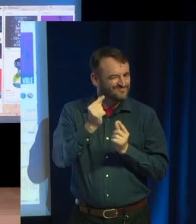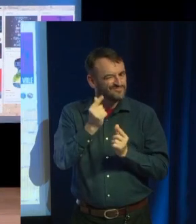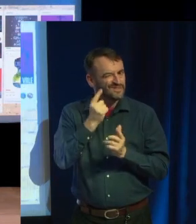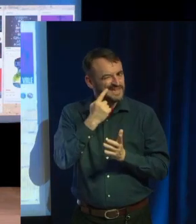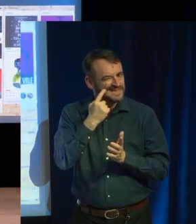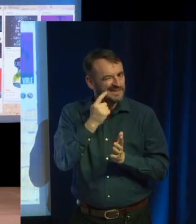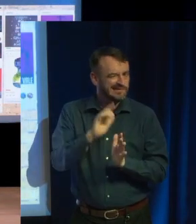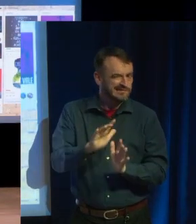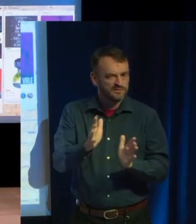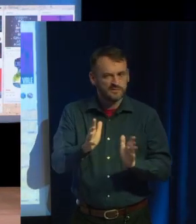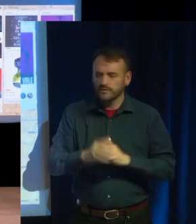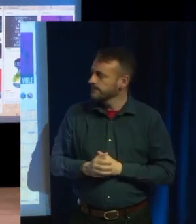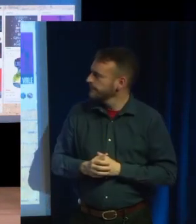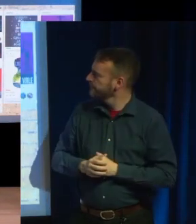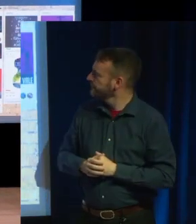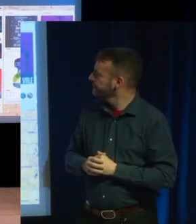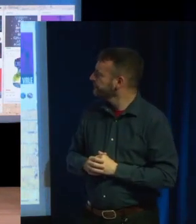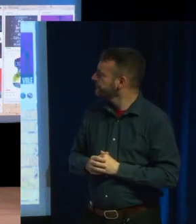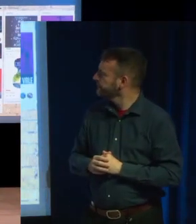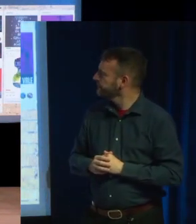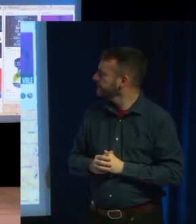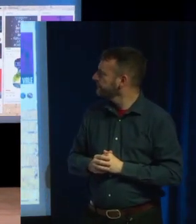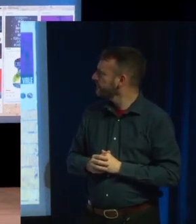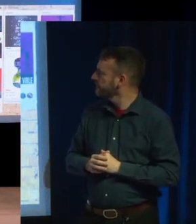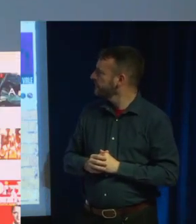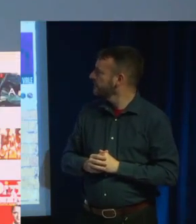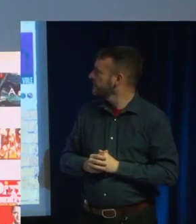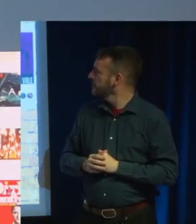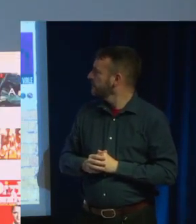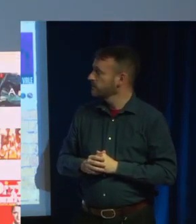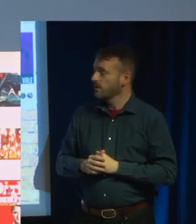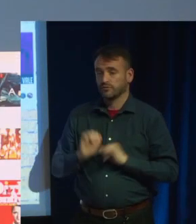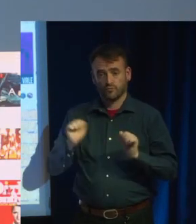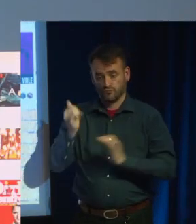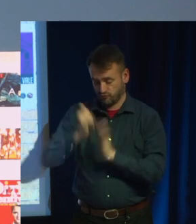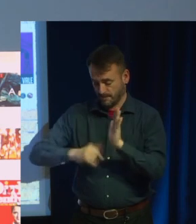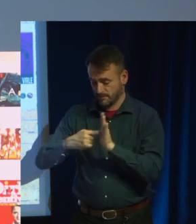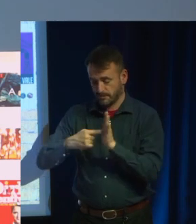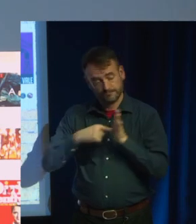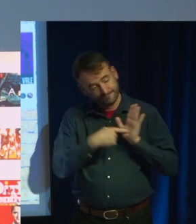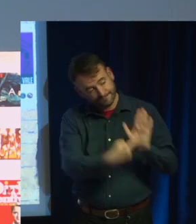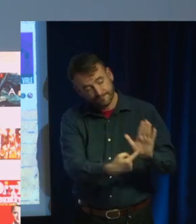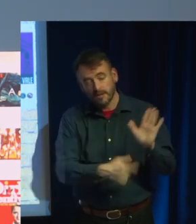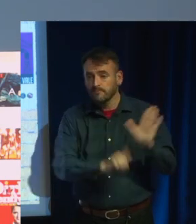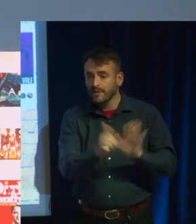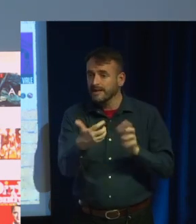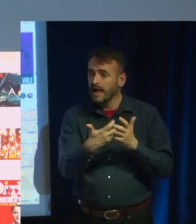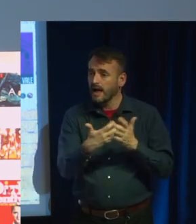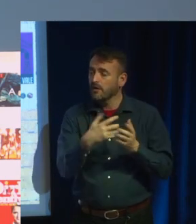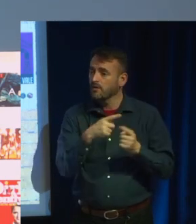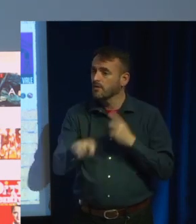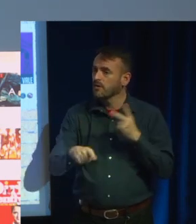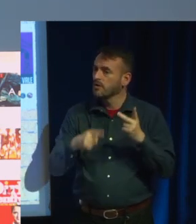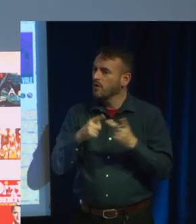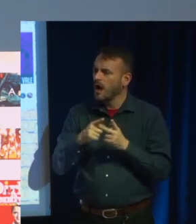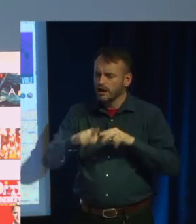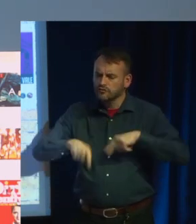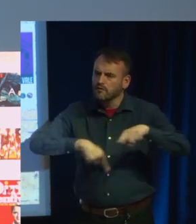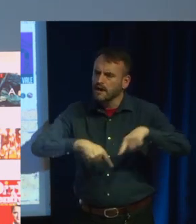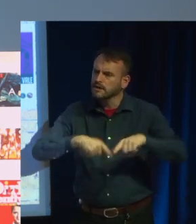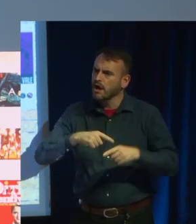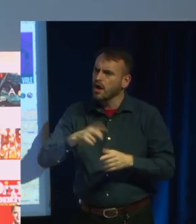So yeah, think about the best way to export and present your script. Think about directional notes and audio design related notes. This